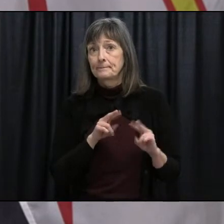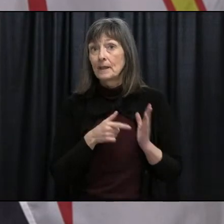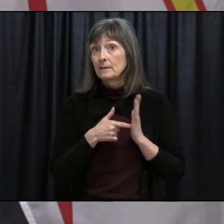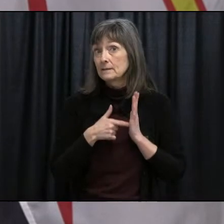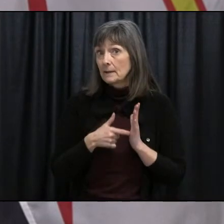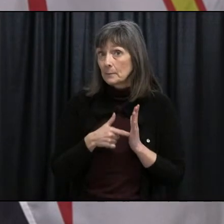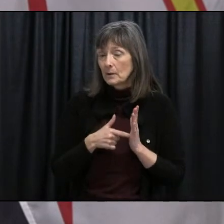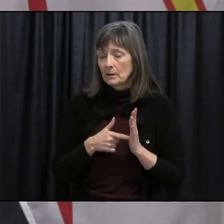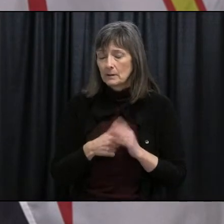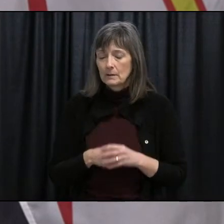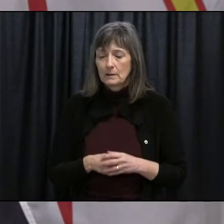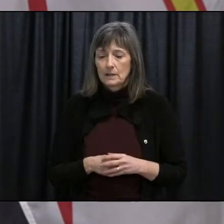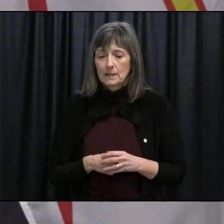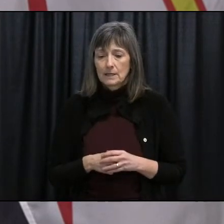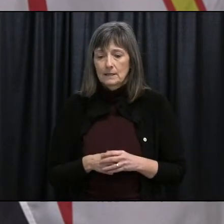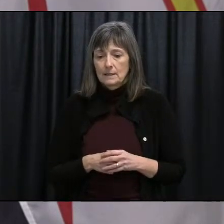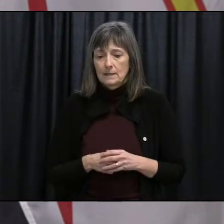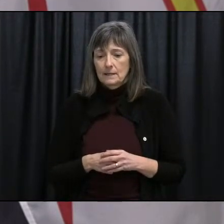going to